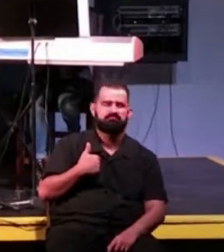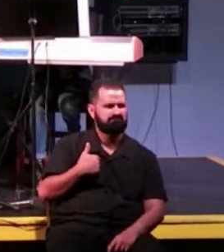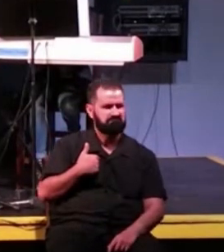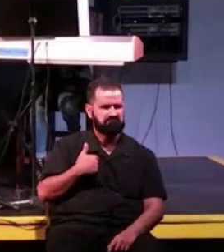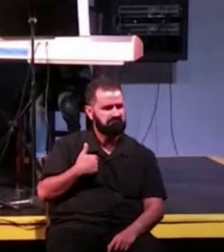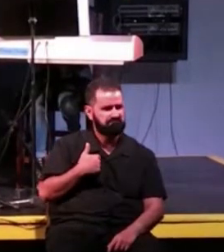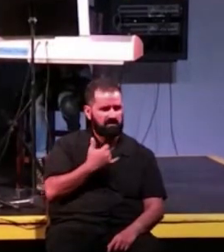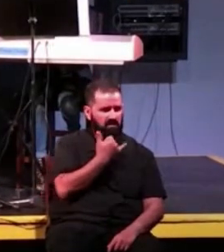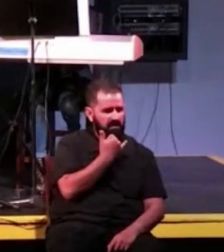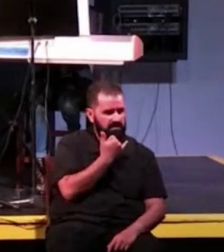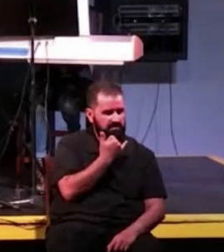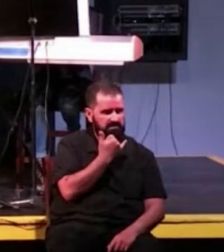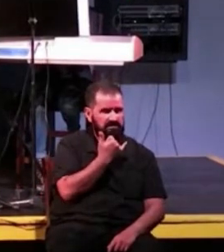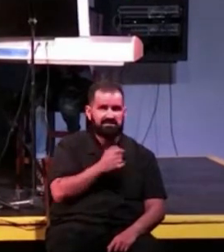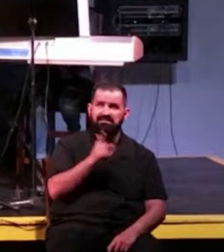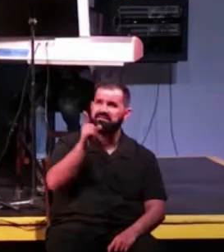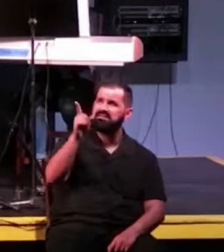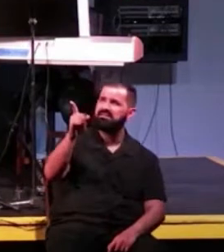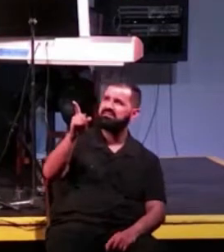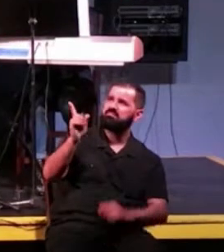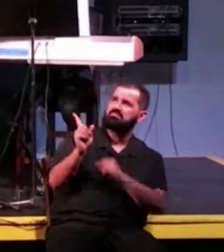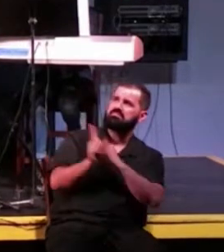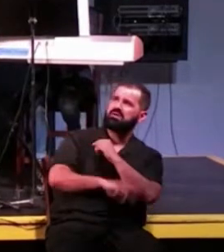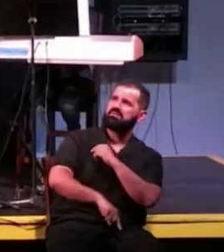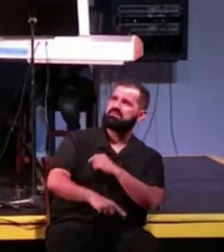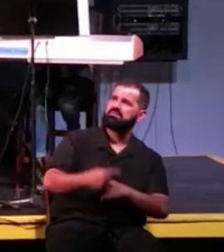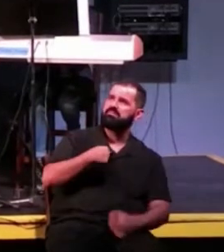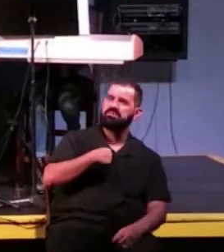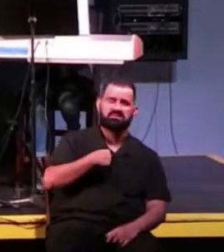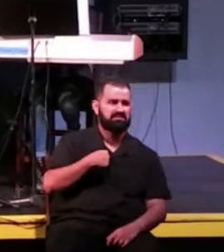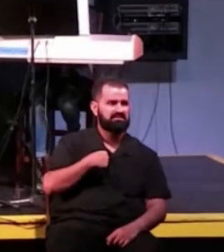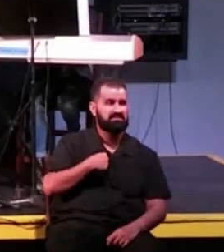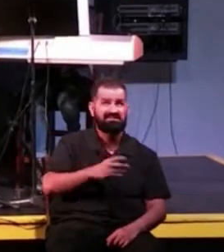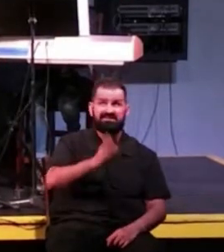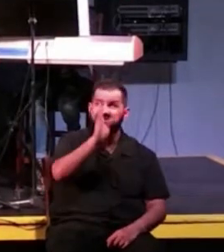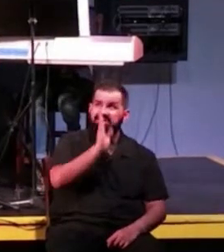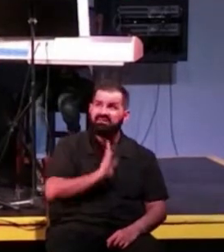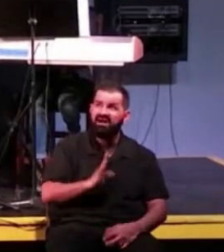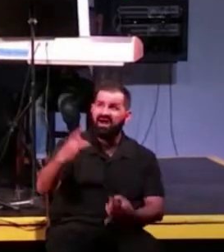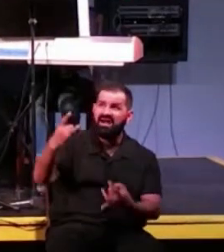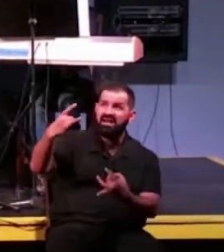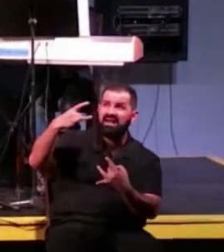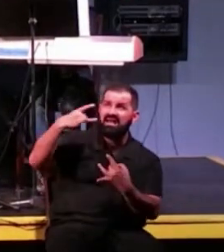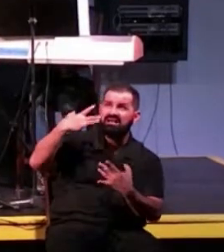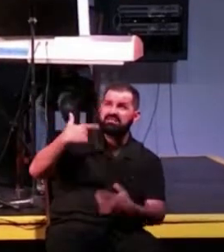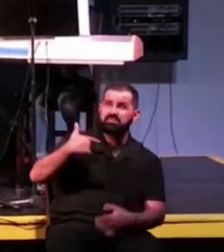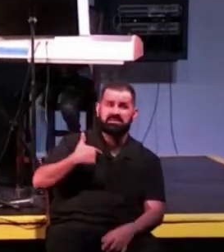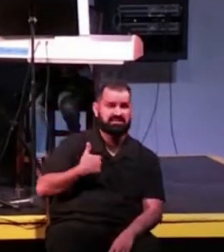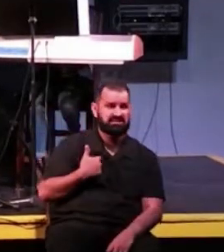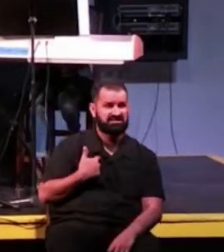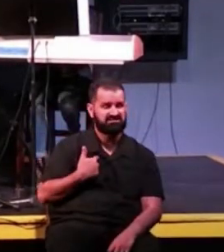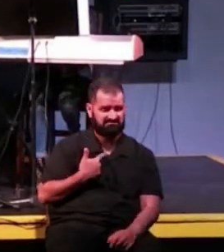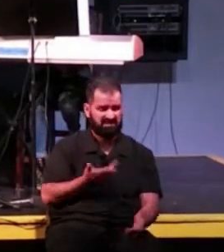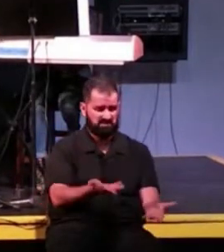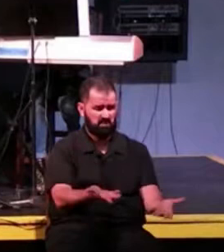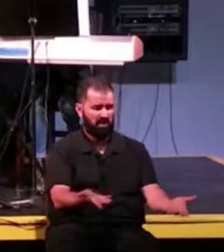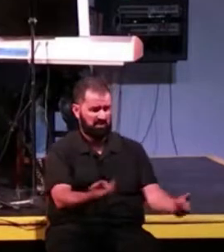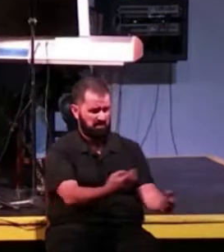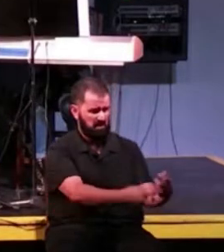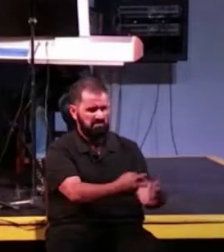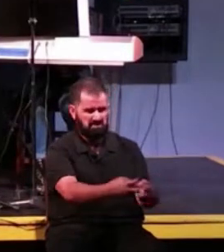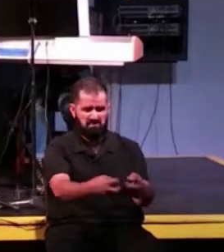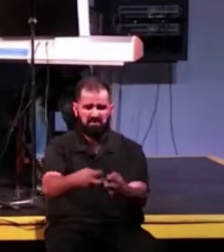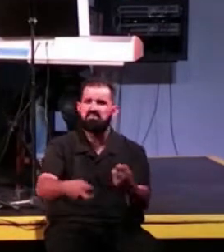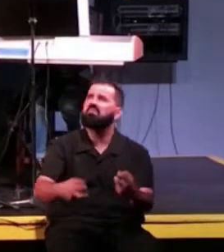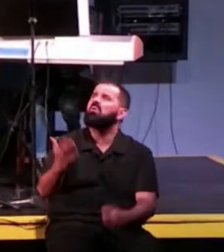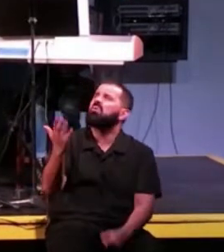It has to be that God is bitter towards me. It has to be that God hates me. This is why I'm going through all of this. God,